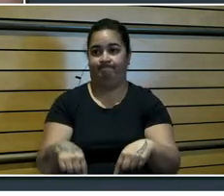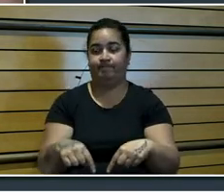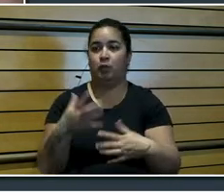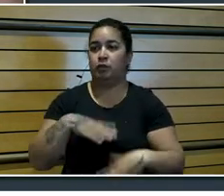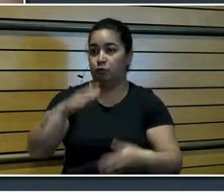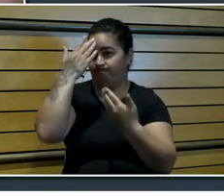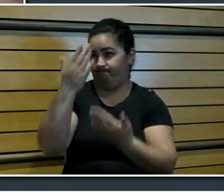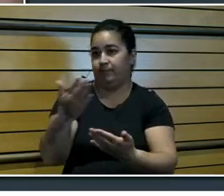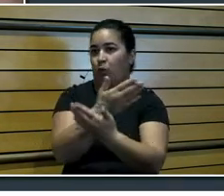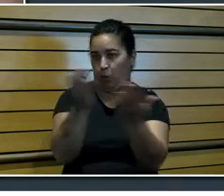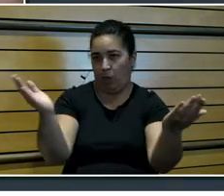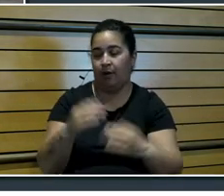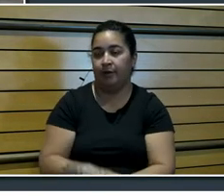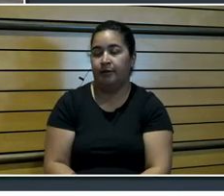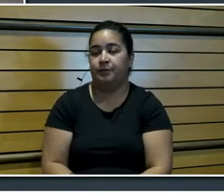acknowledge you all.